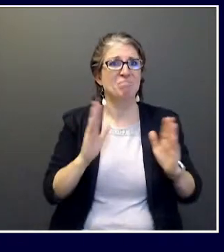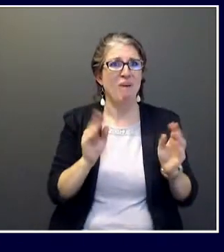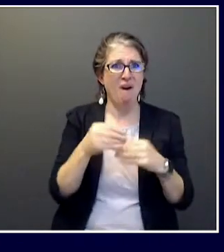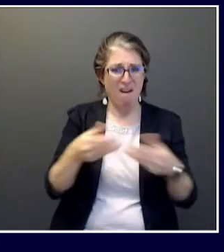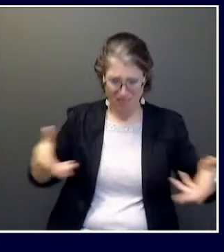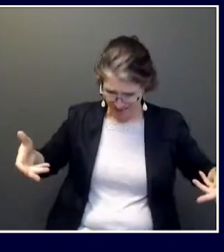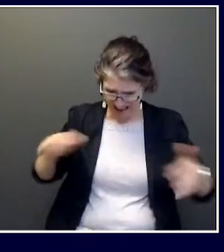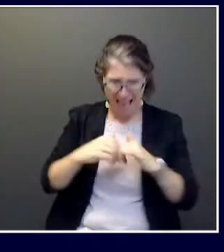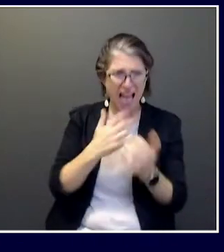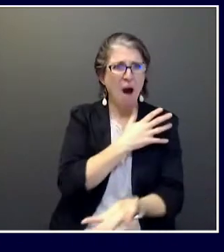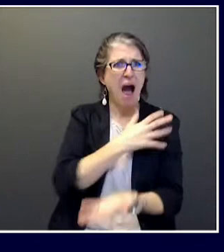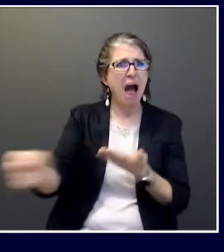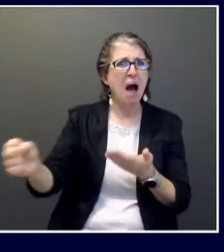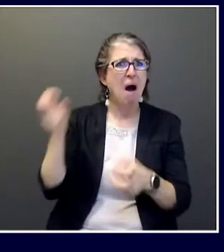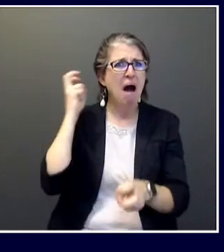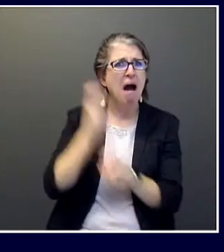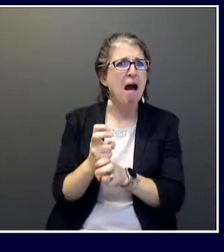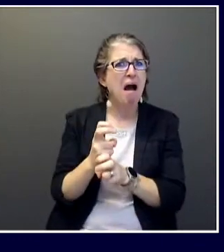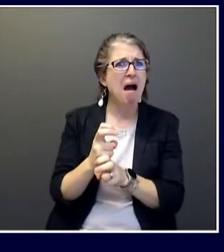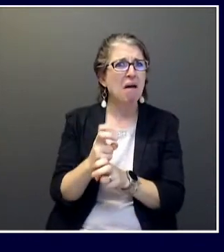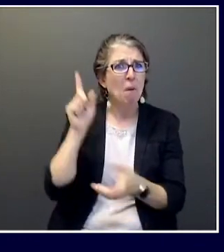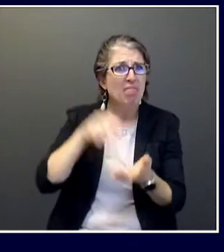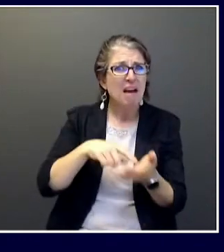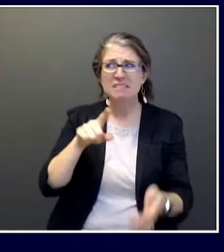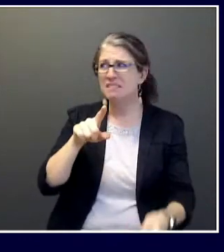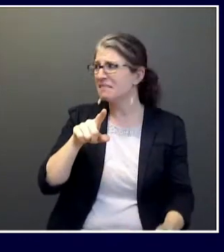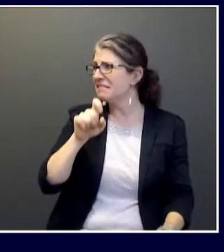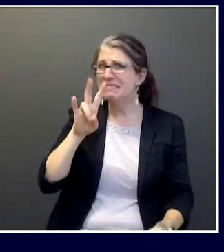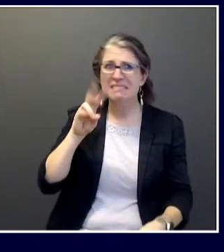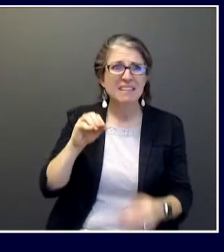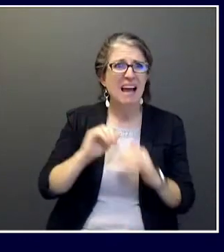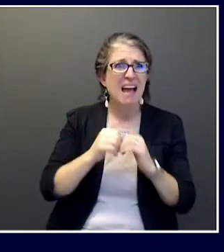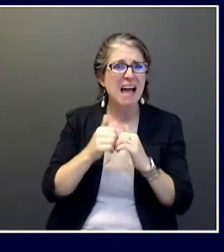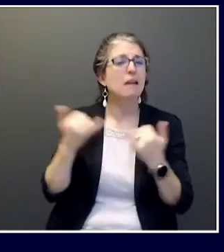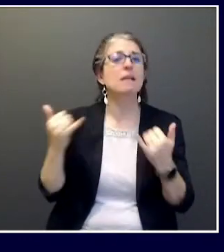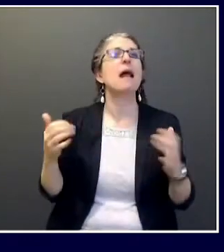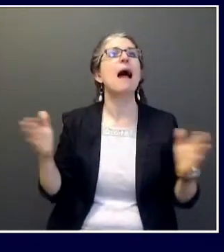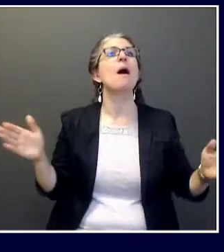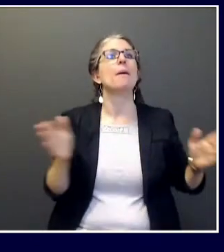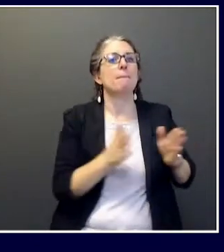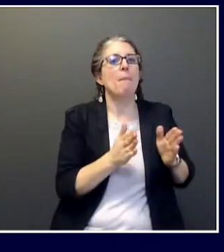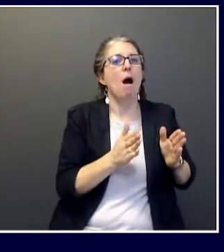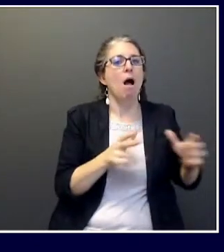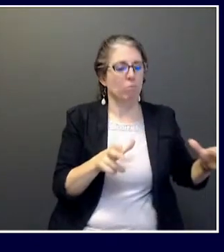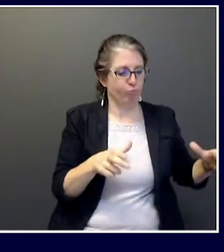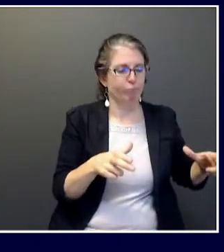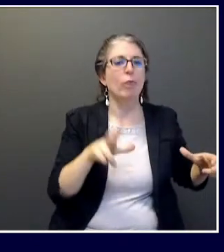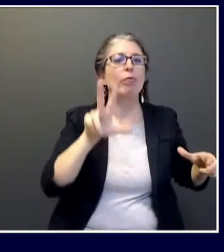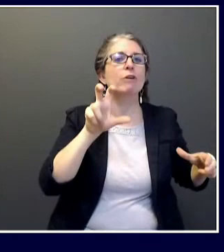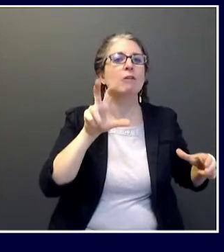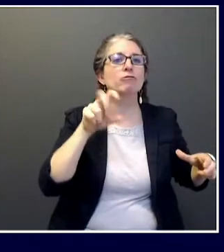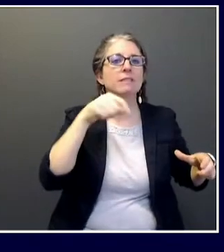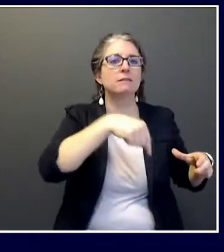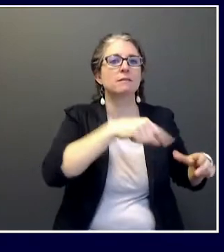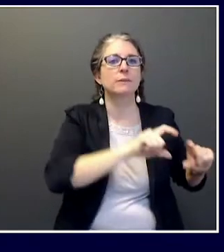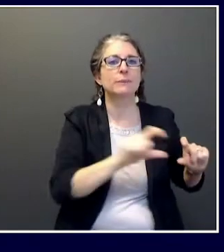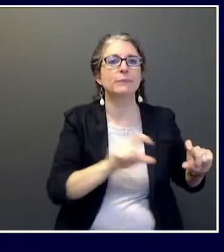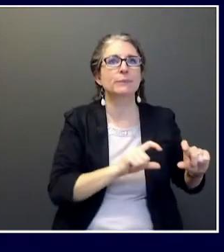be ordered initially in lots of 300, and then in 2 weeks from now, 2 weeks after approval, down to